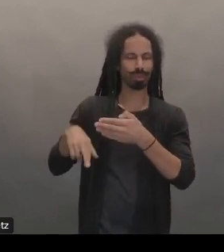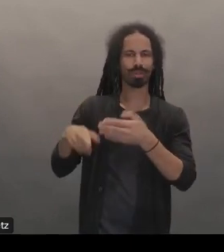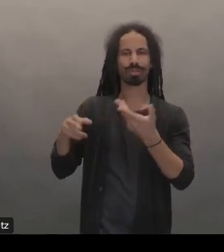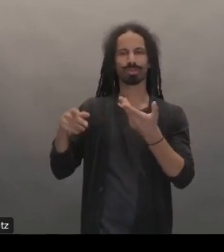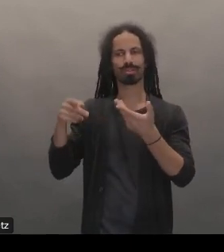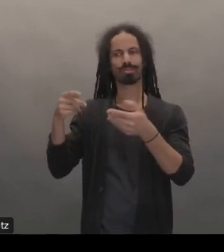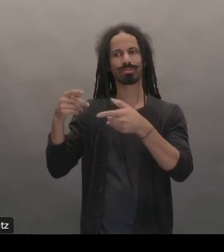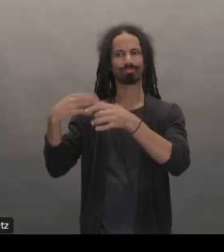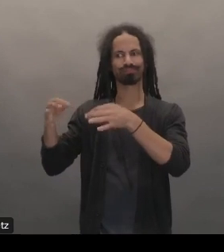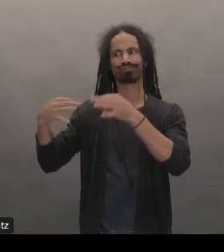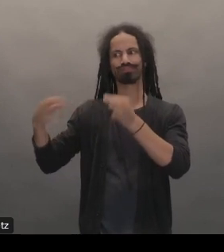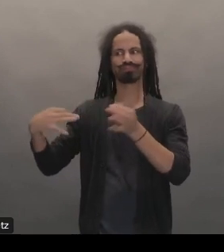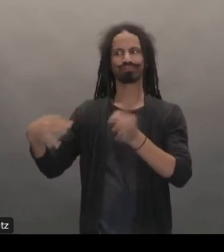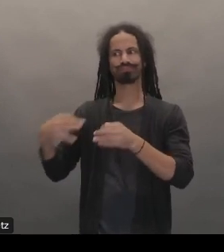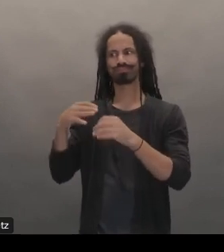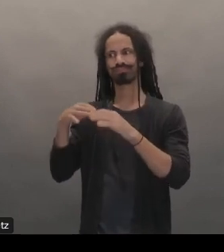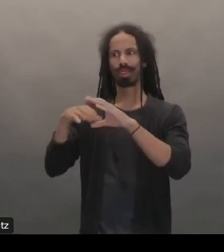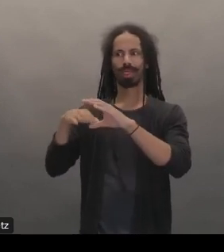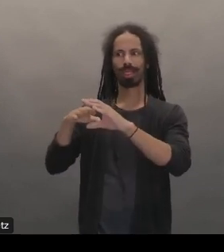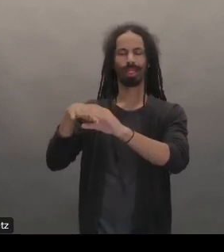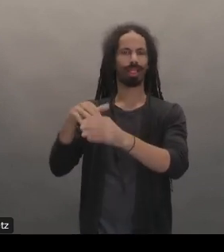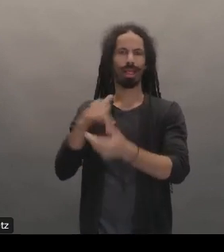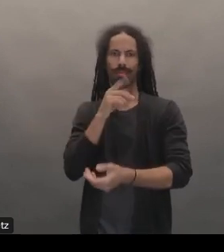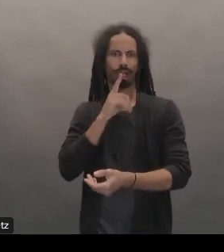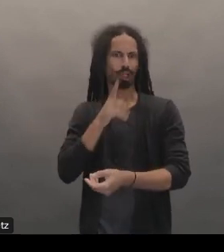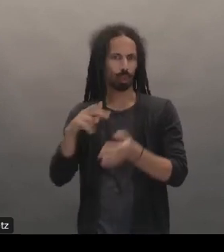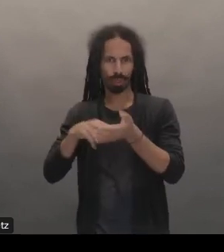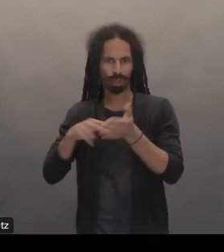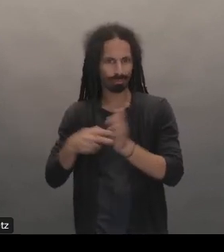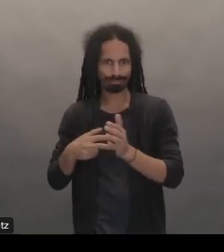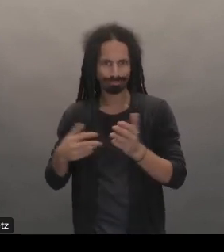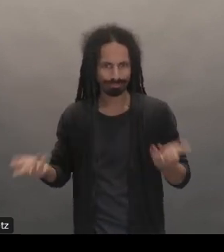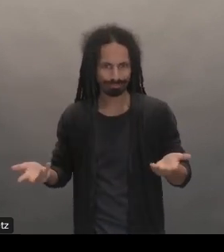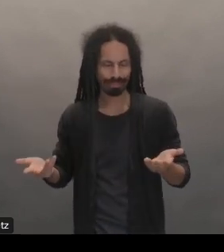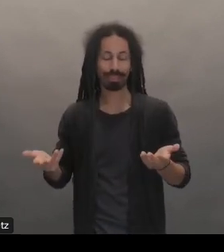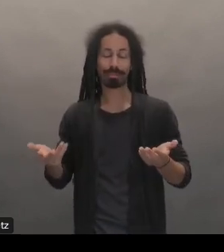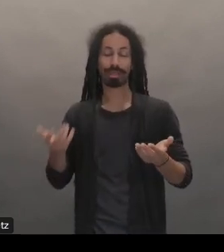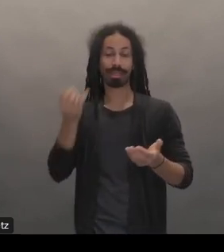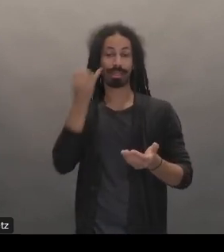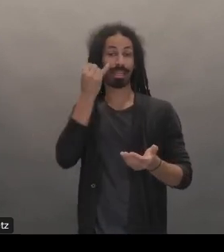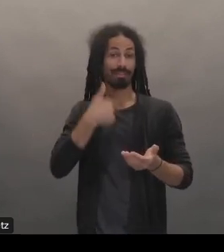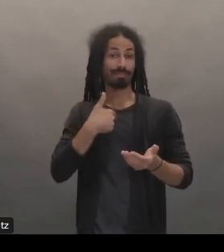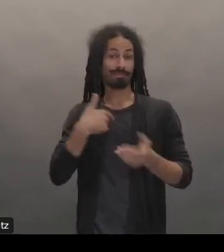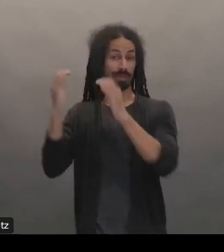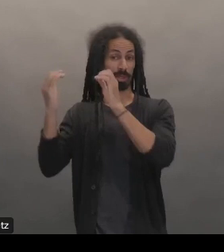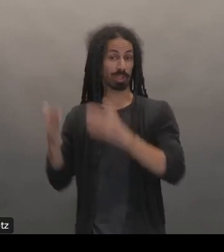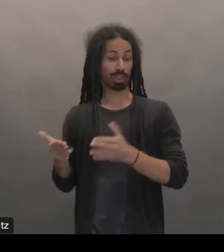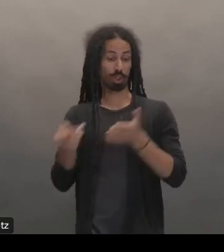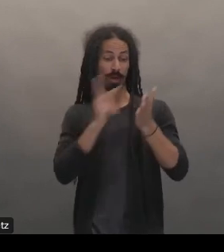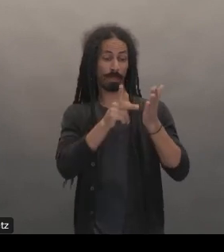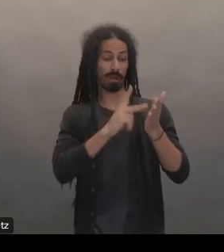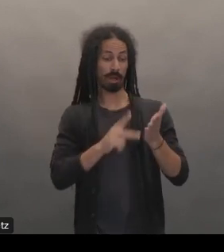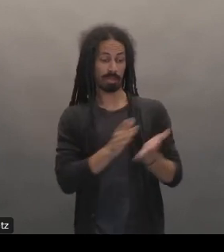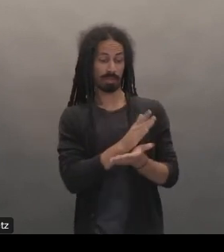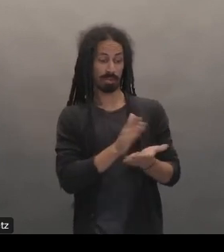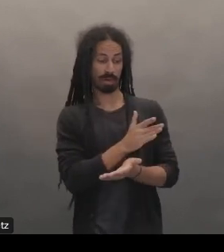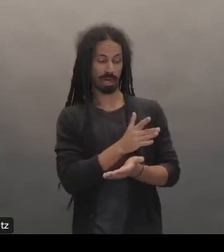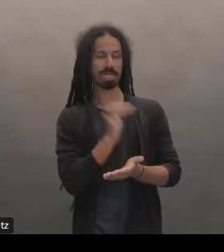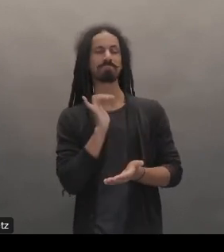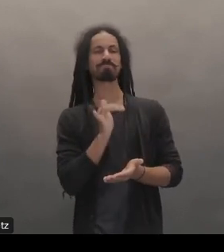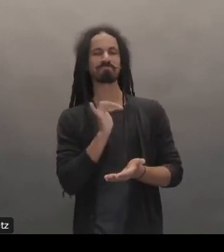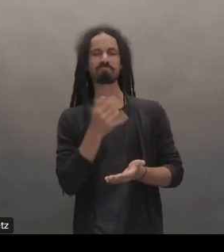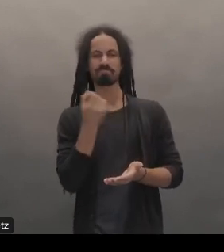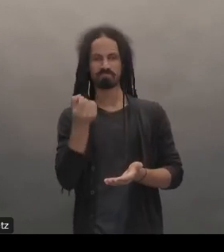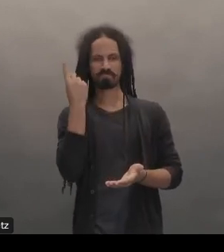target. I am not sure what that means, but I'm sure if I was an instructor marking this paper, I would. And then the table